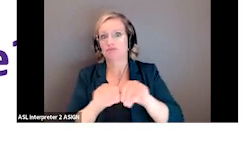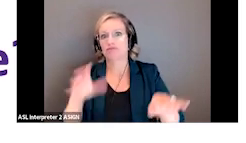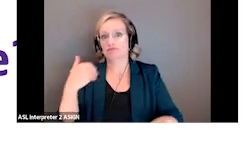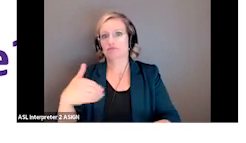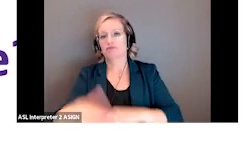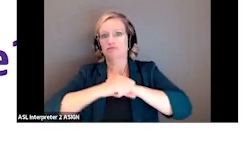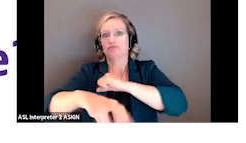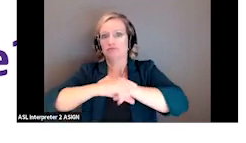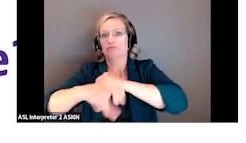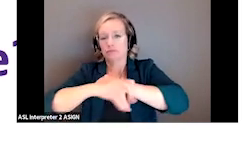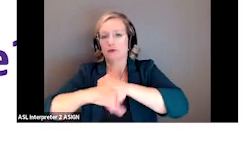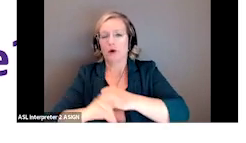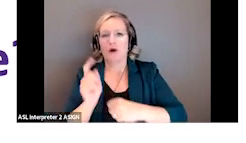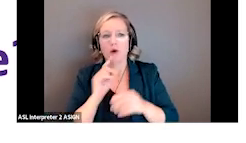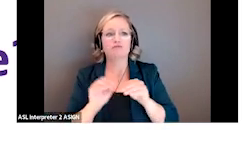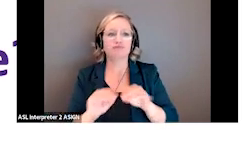Okay.